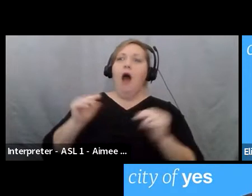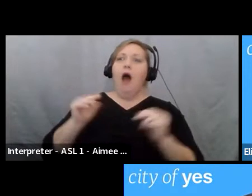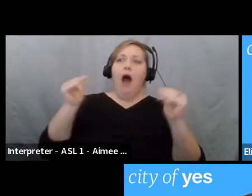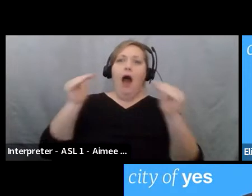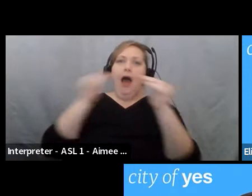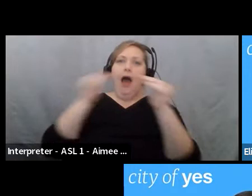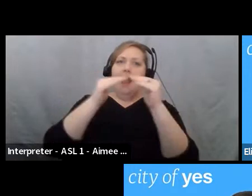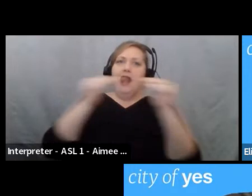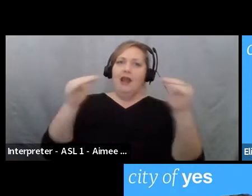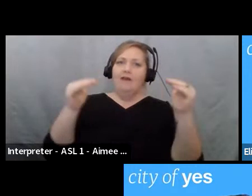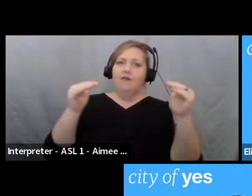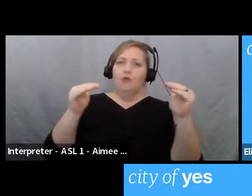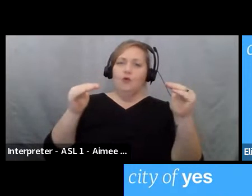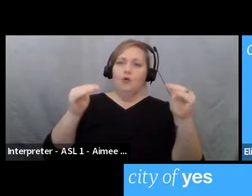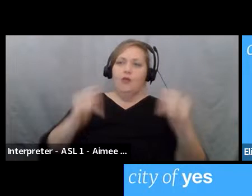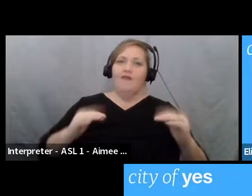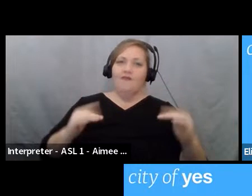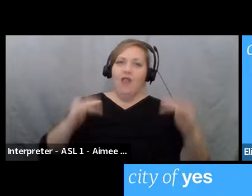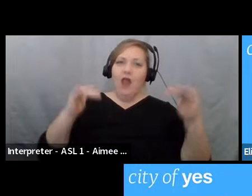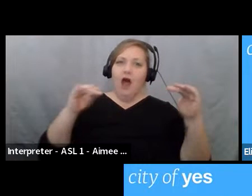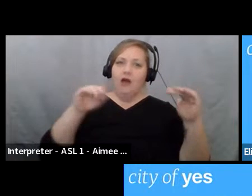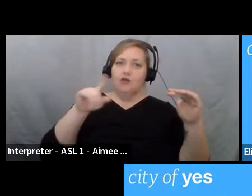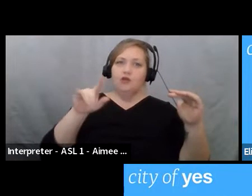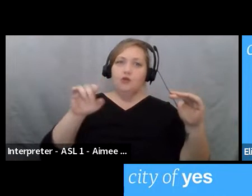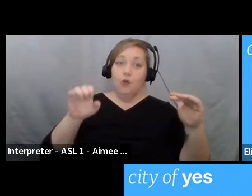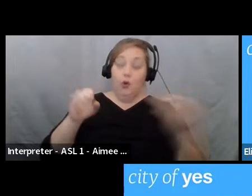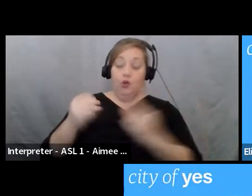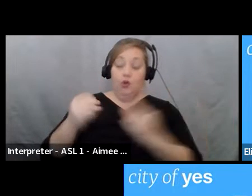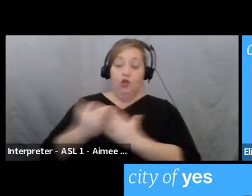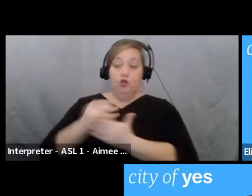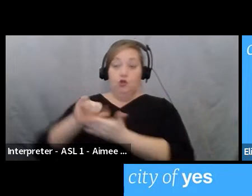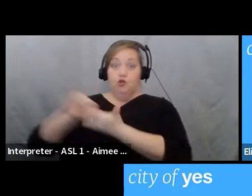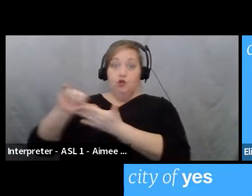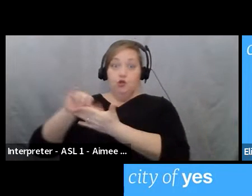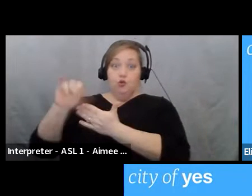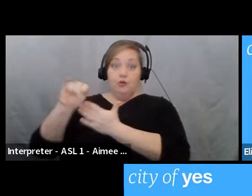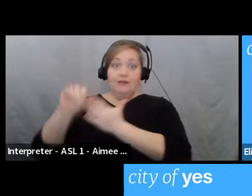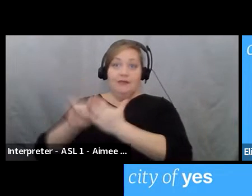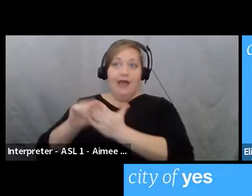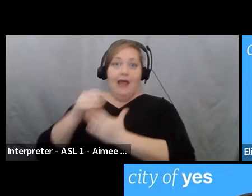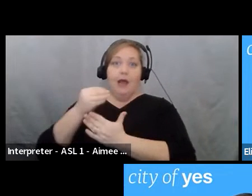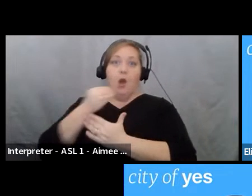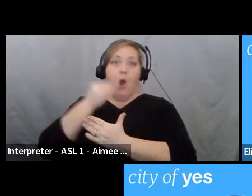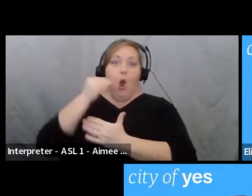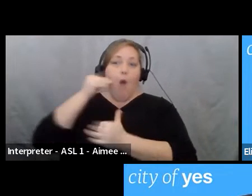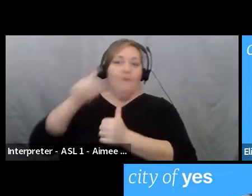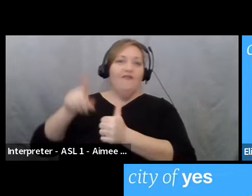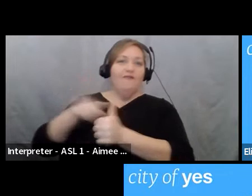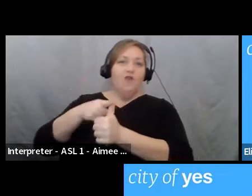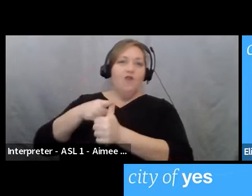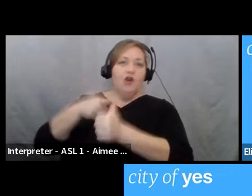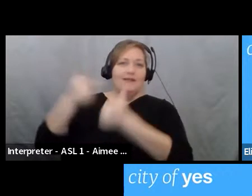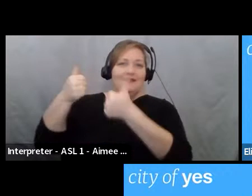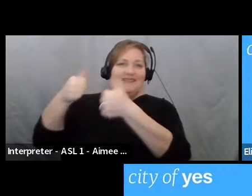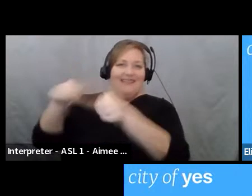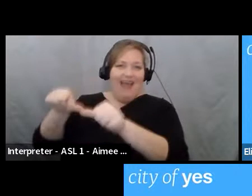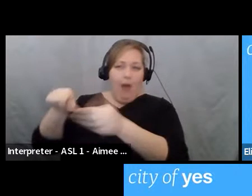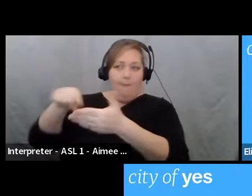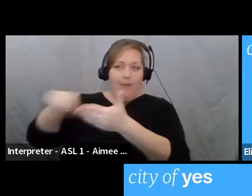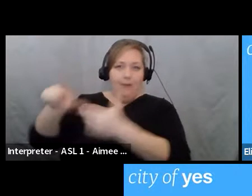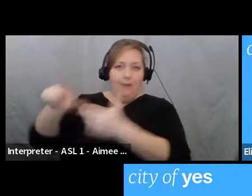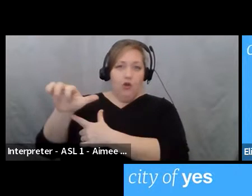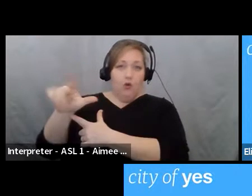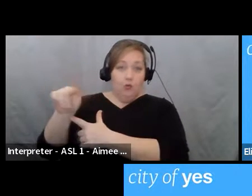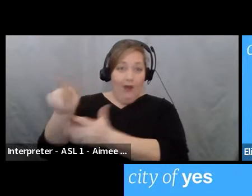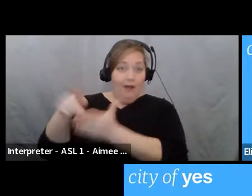of flood zone that the new New York State Home First Down Payment Grant Program,